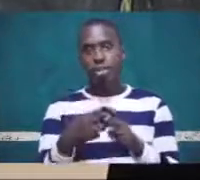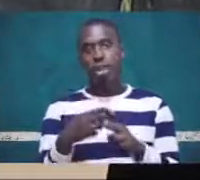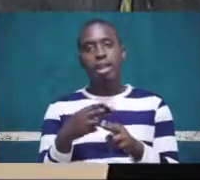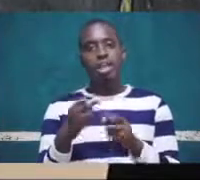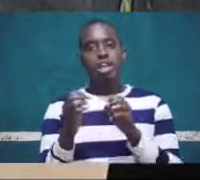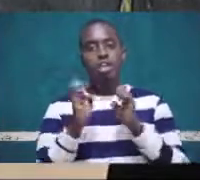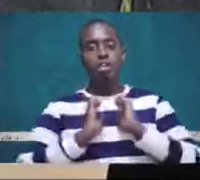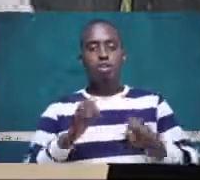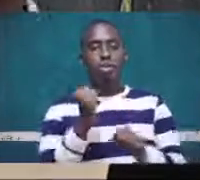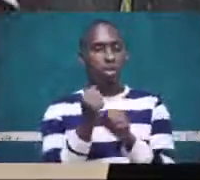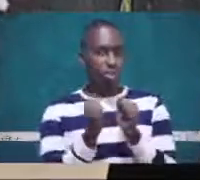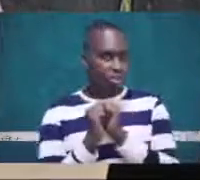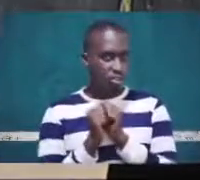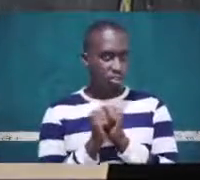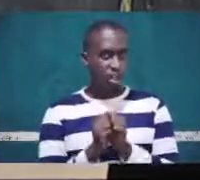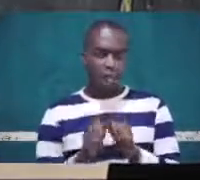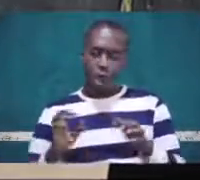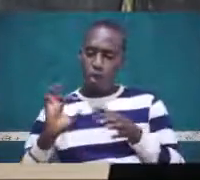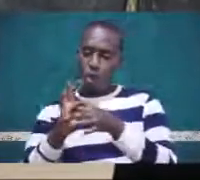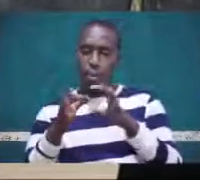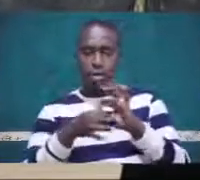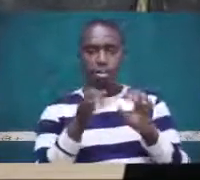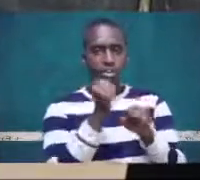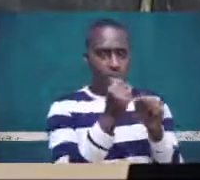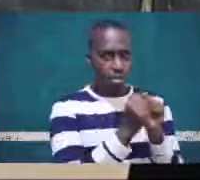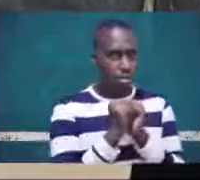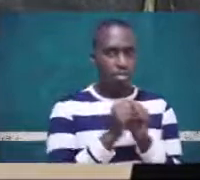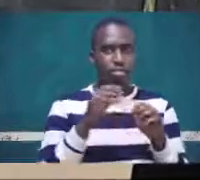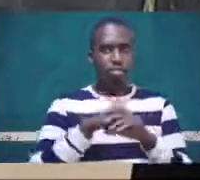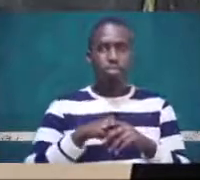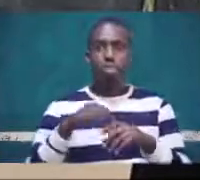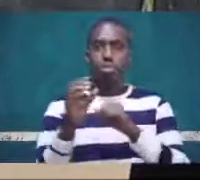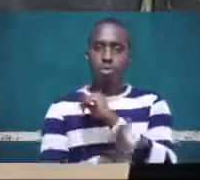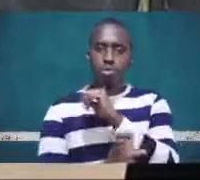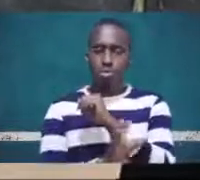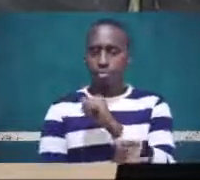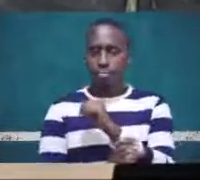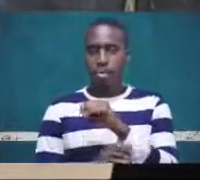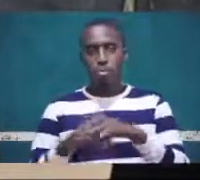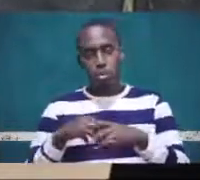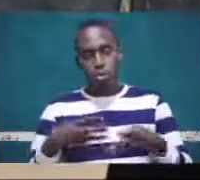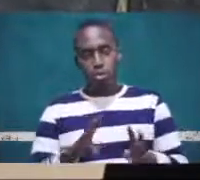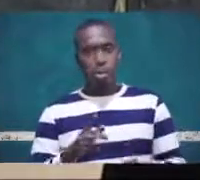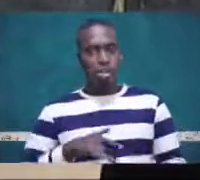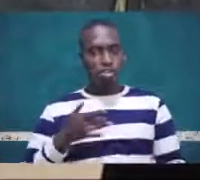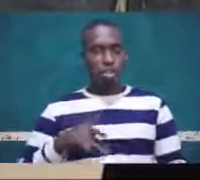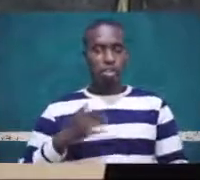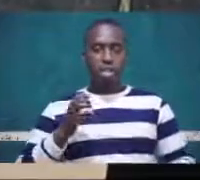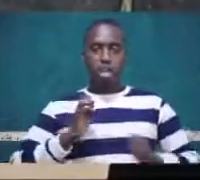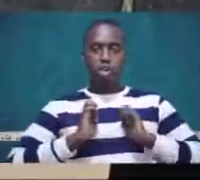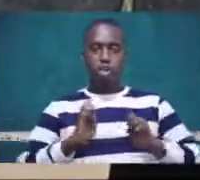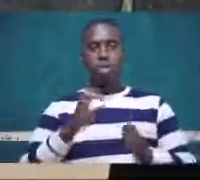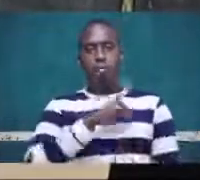integration. A cooperation of several countries in a given region for the sake of enjoying economic